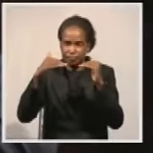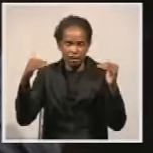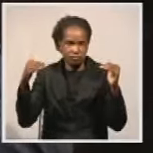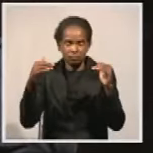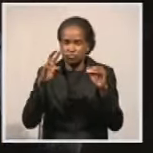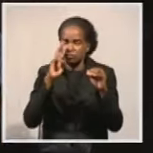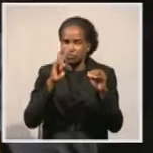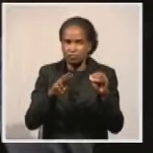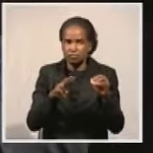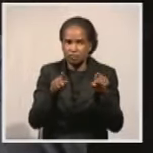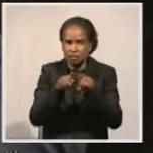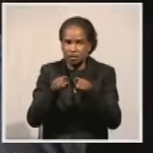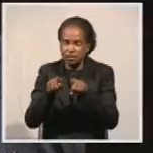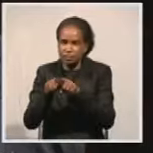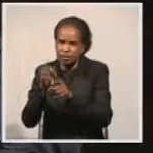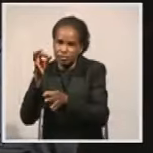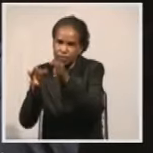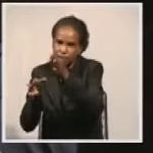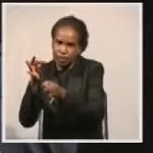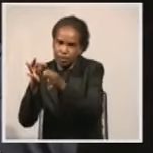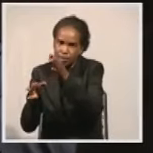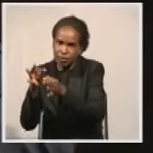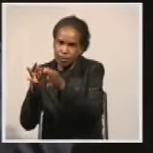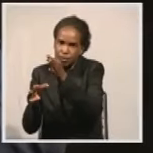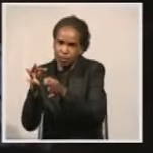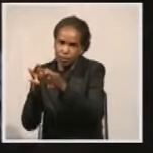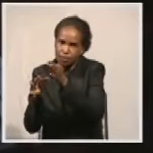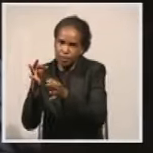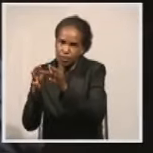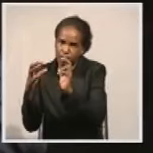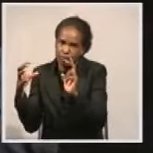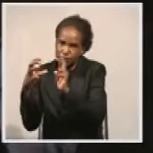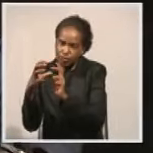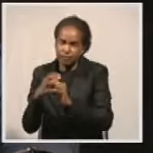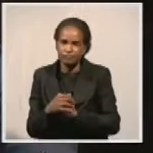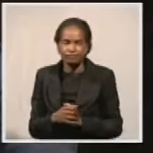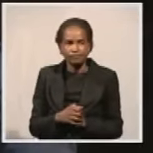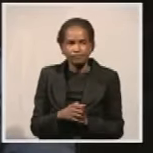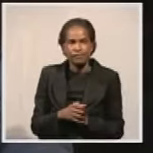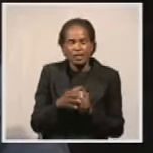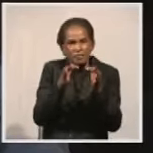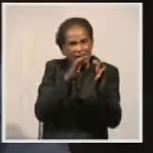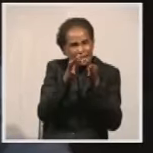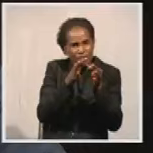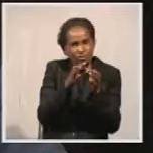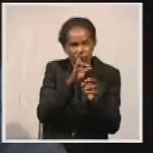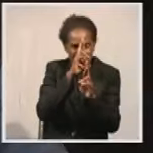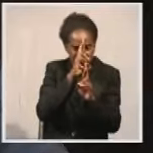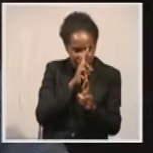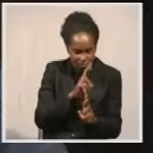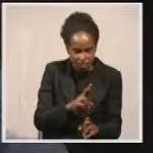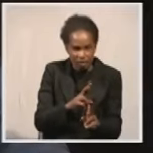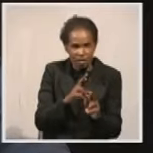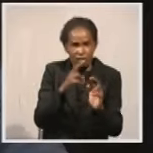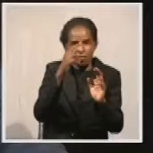country alongside our civil courts as we know it. Yes. Reflect on that a little bit, you know, that recognition of